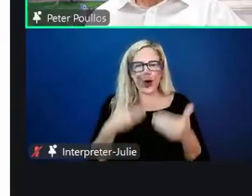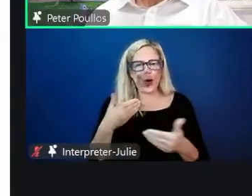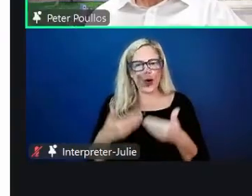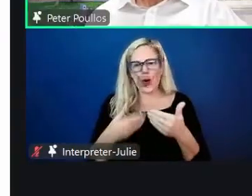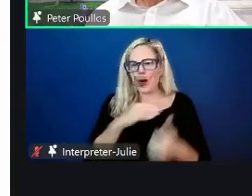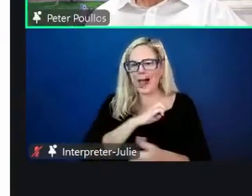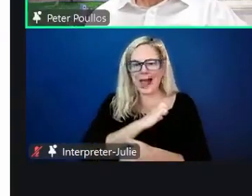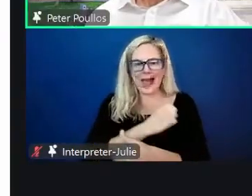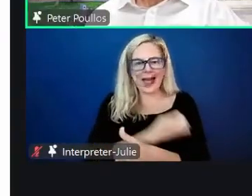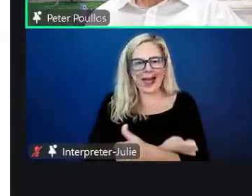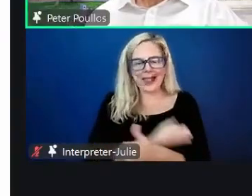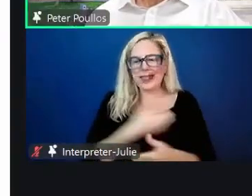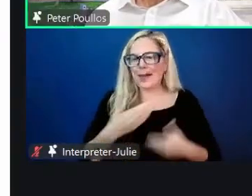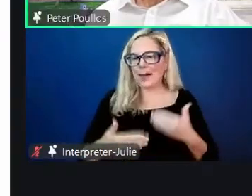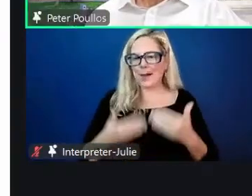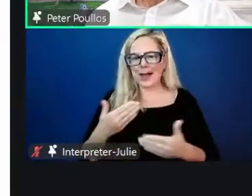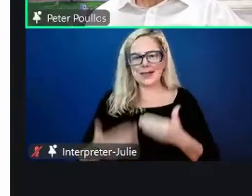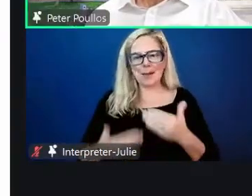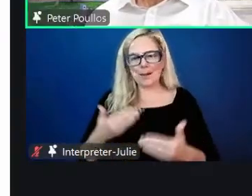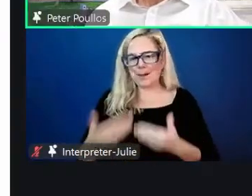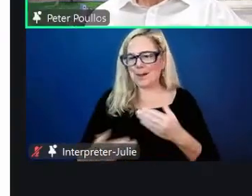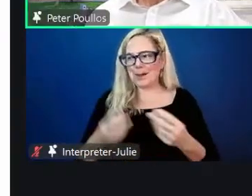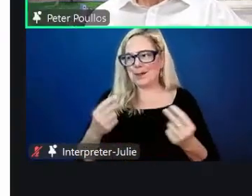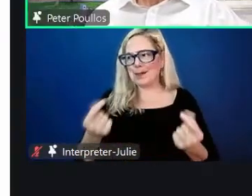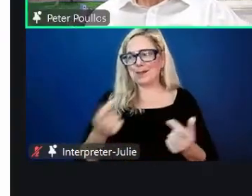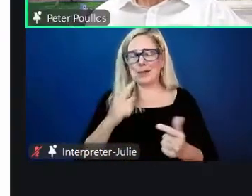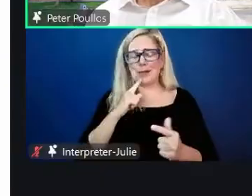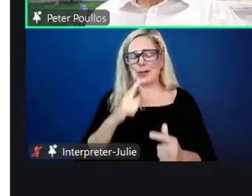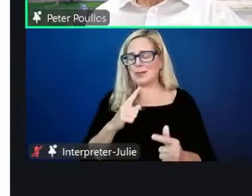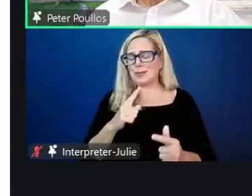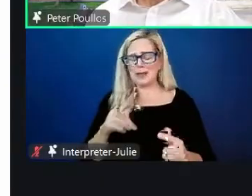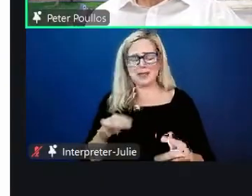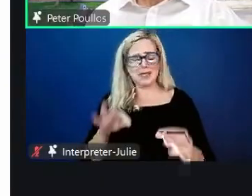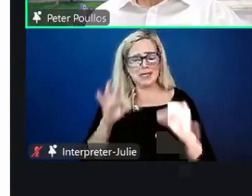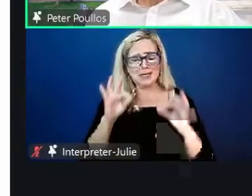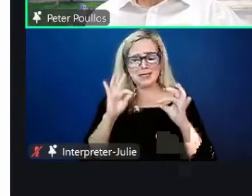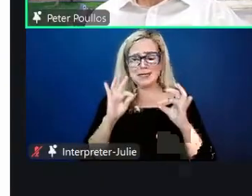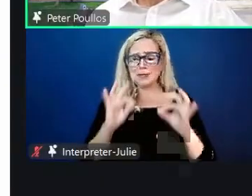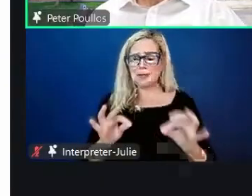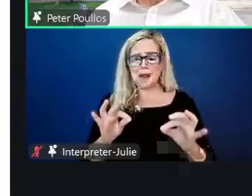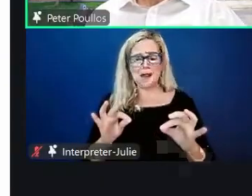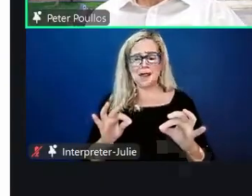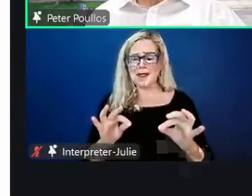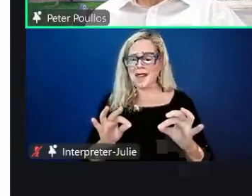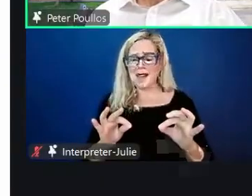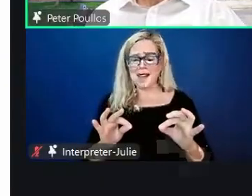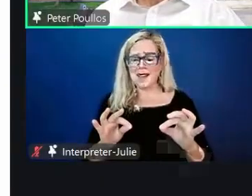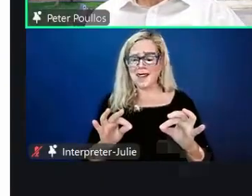momentum was like just really spot on.